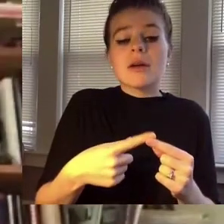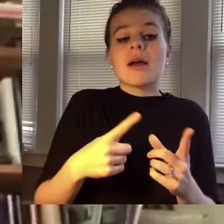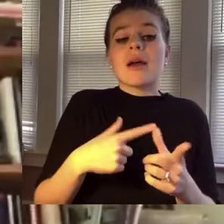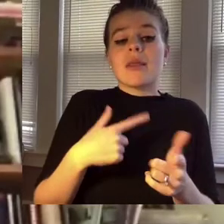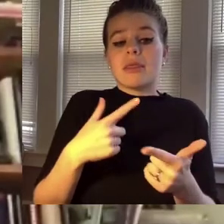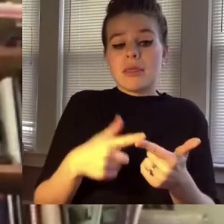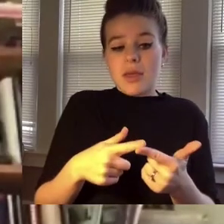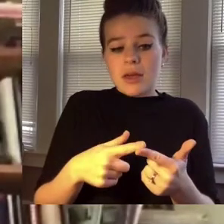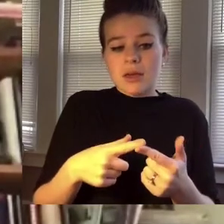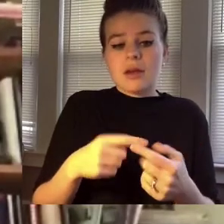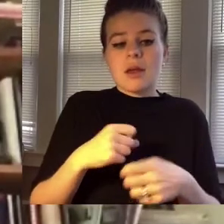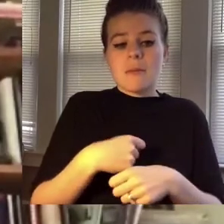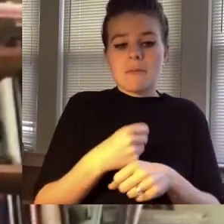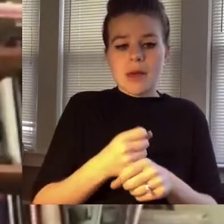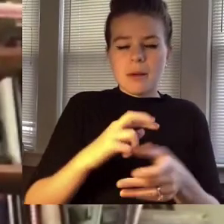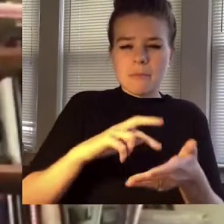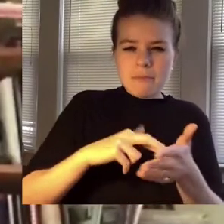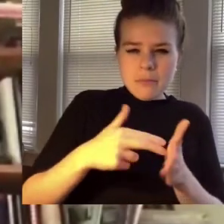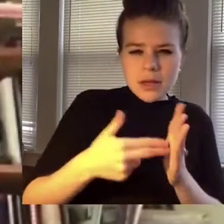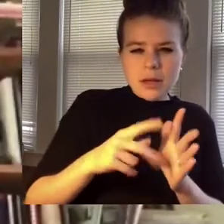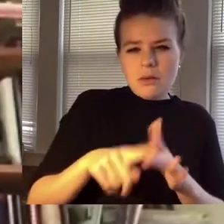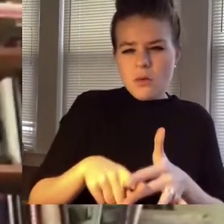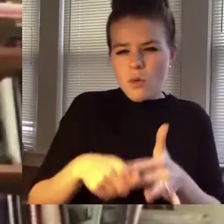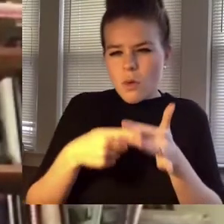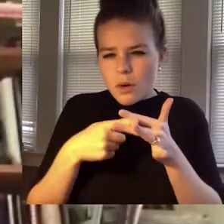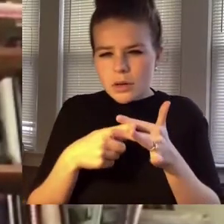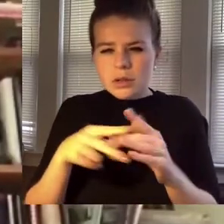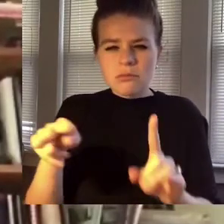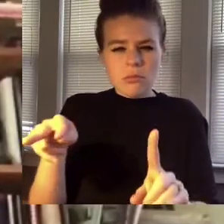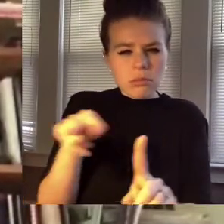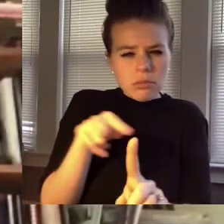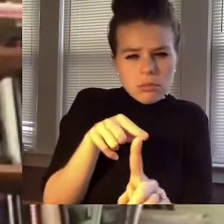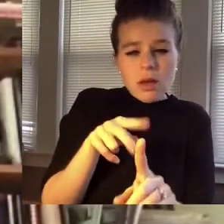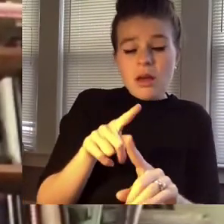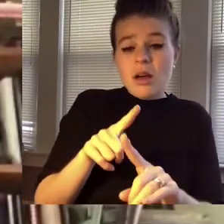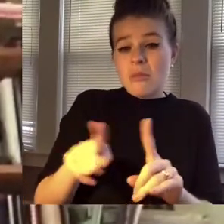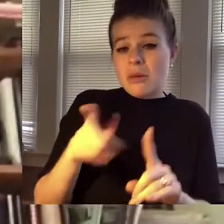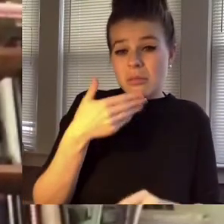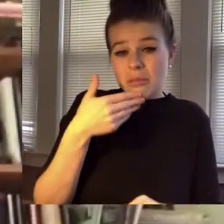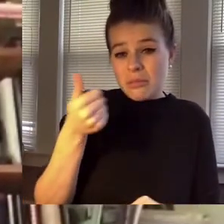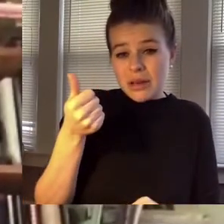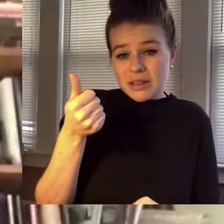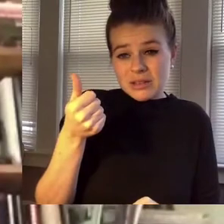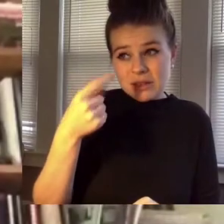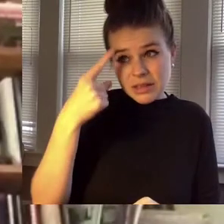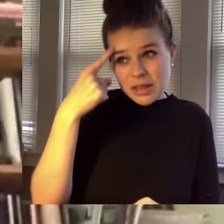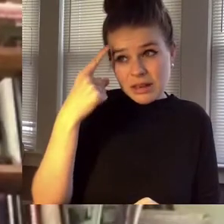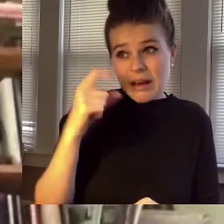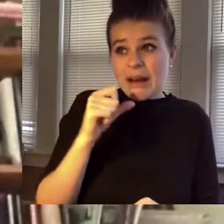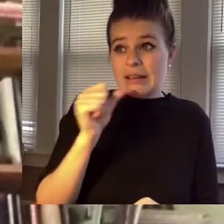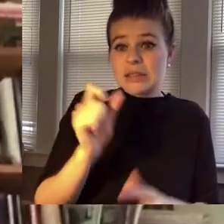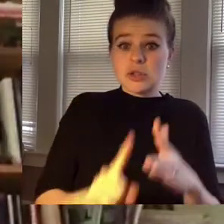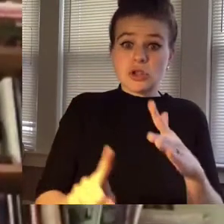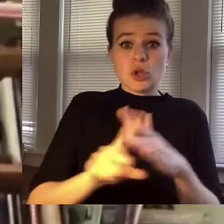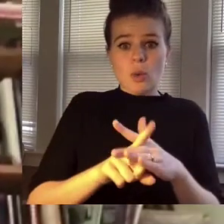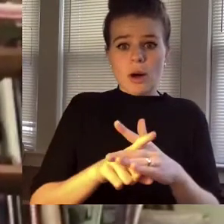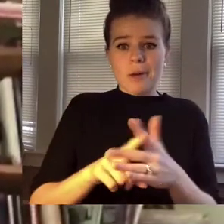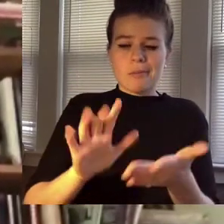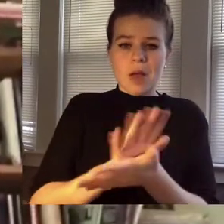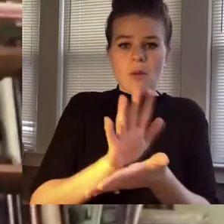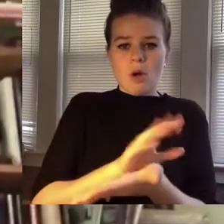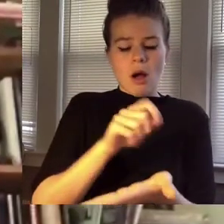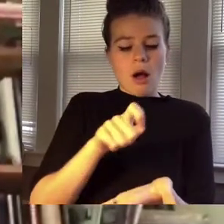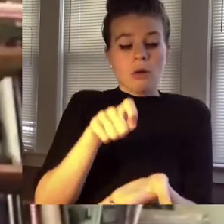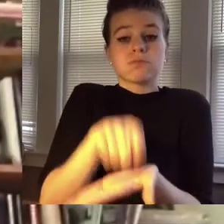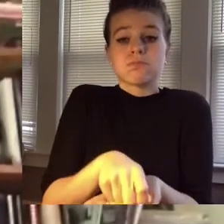meaning, of origin, of conception and creation. But the truth is, as best as I can think of it, I did not come to the page to write a poem